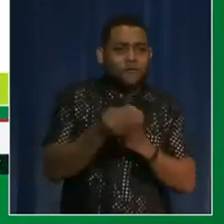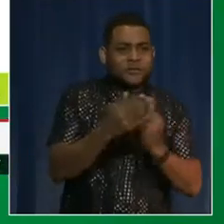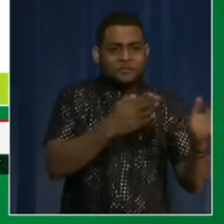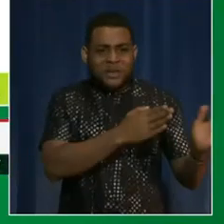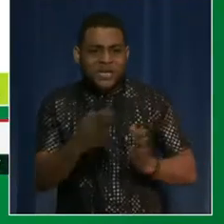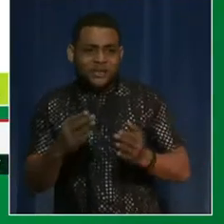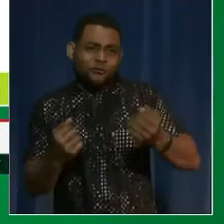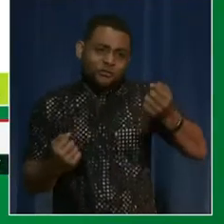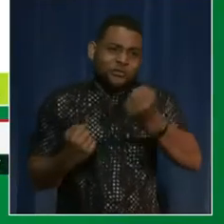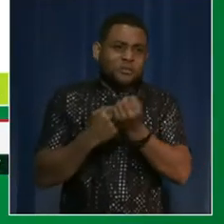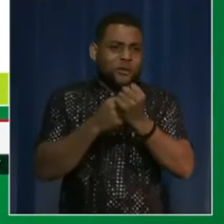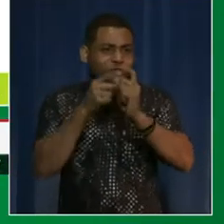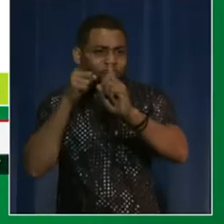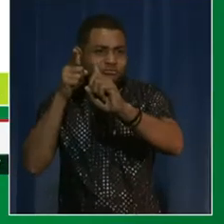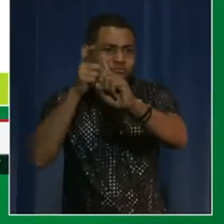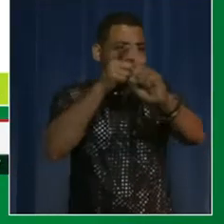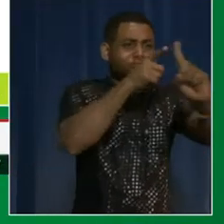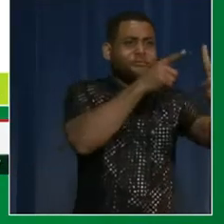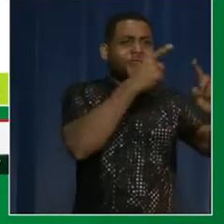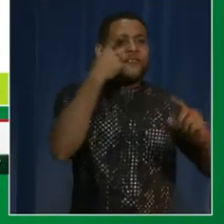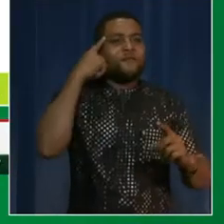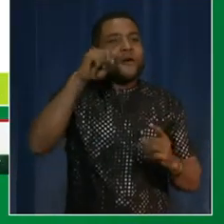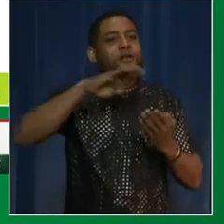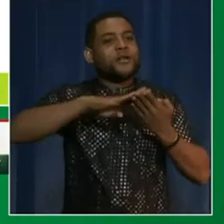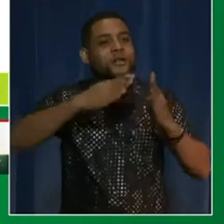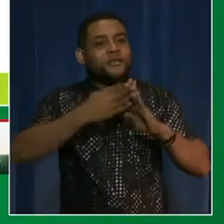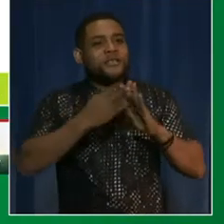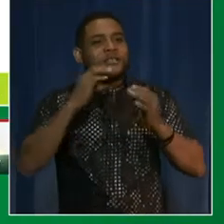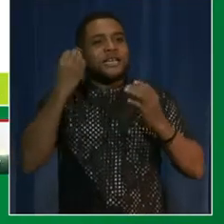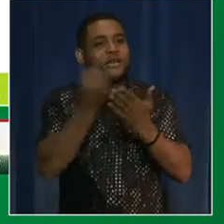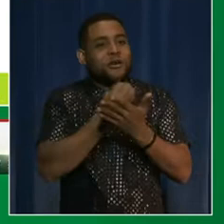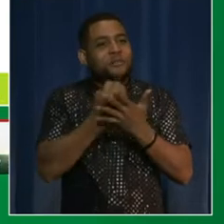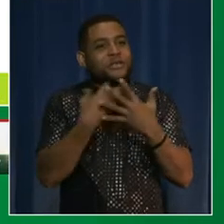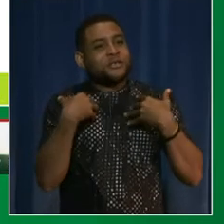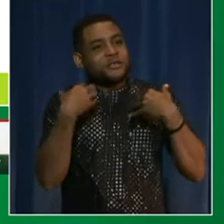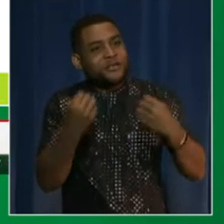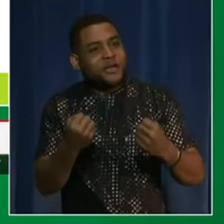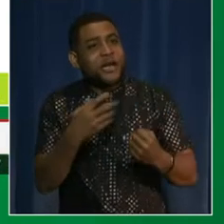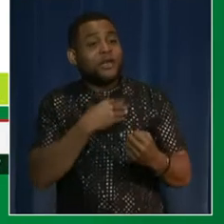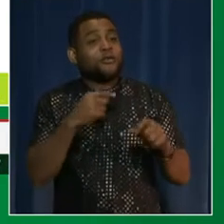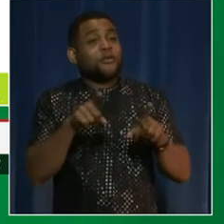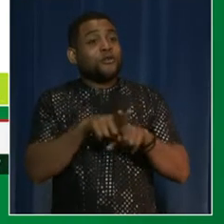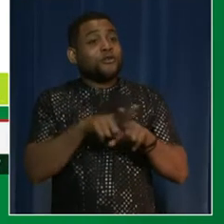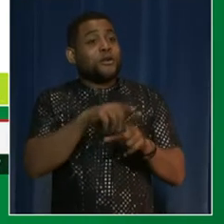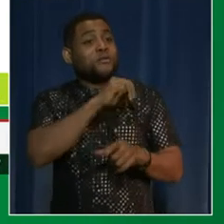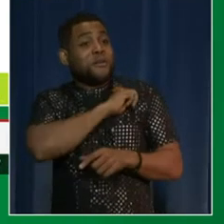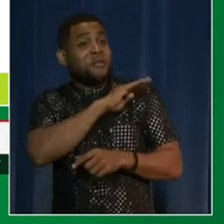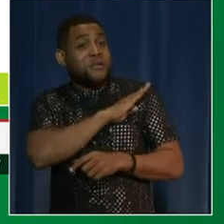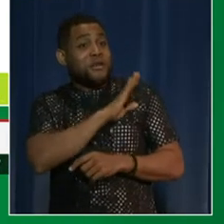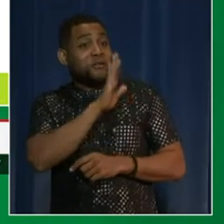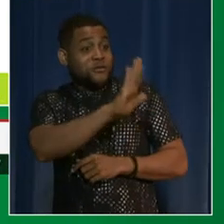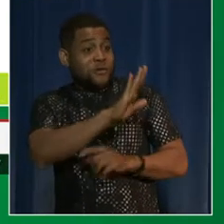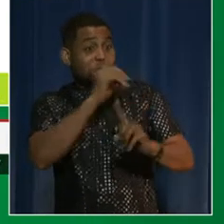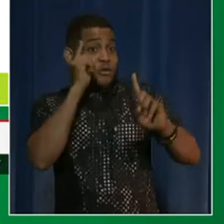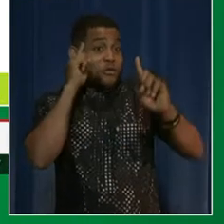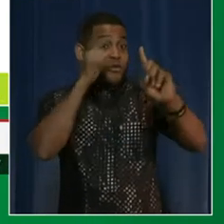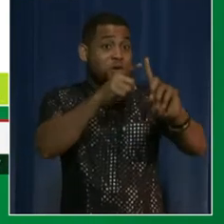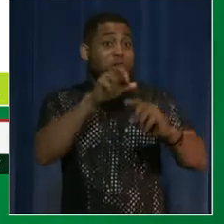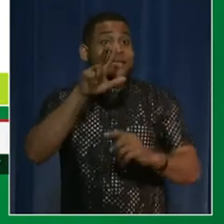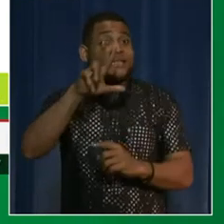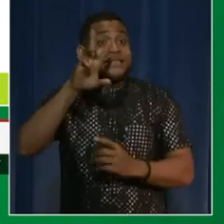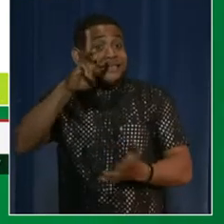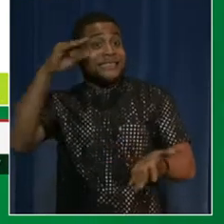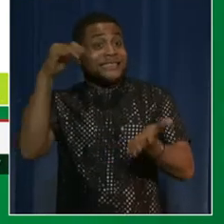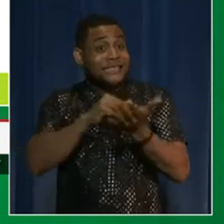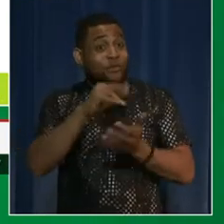downtown economic recovery and also around the Mayor Bowser's goal of 36,000 housing units by